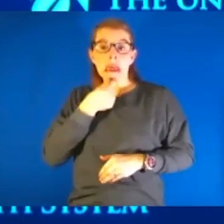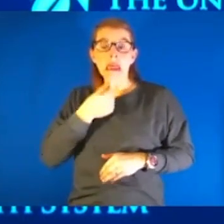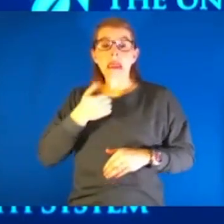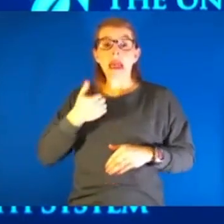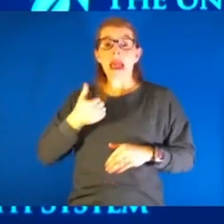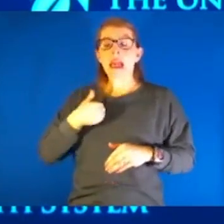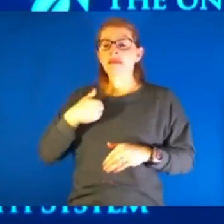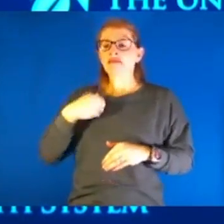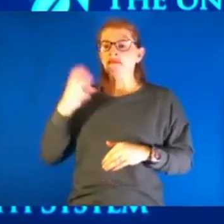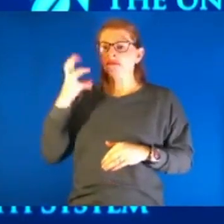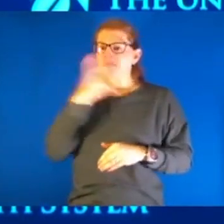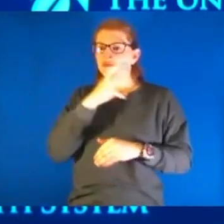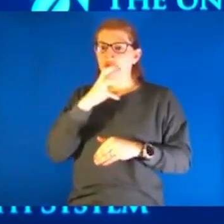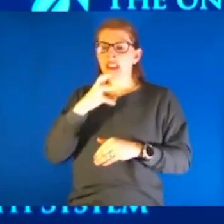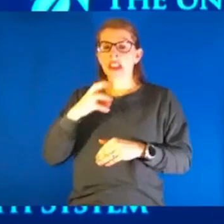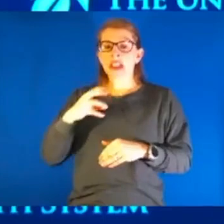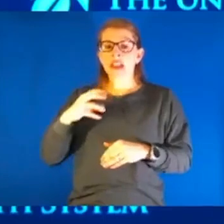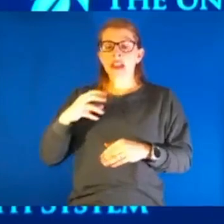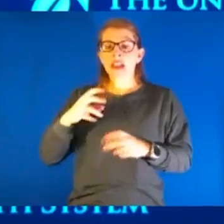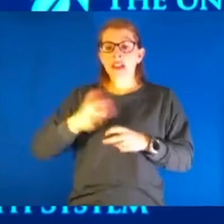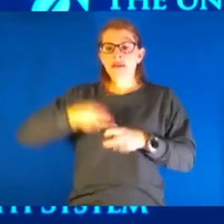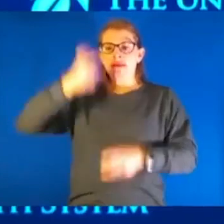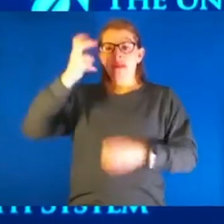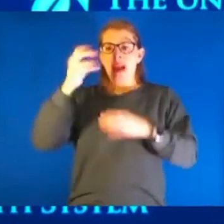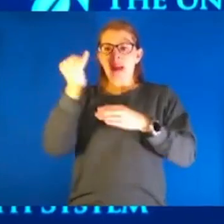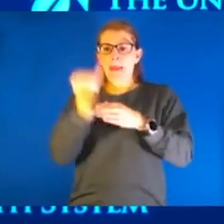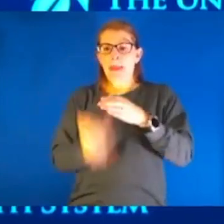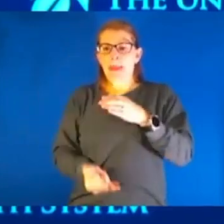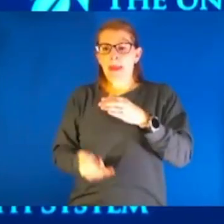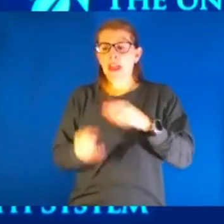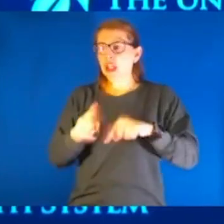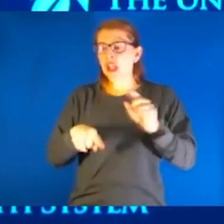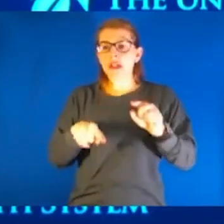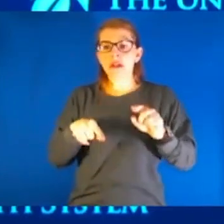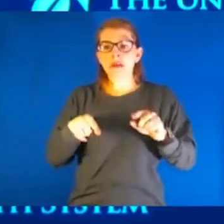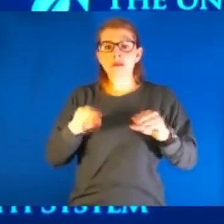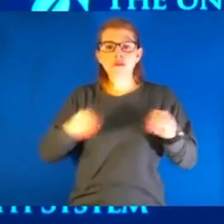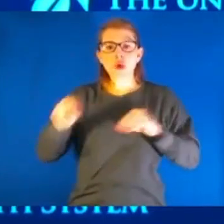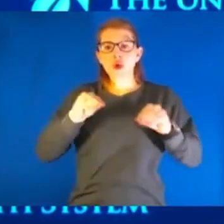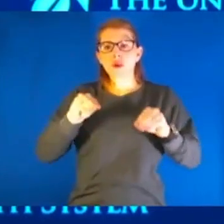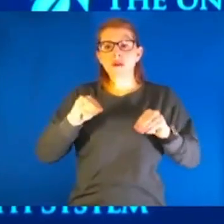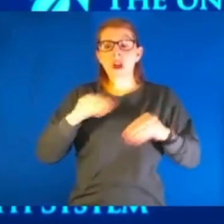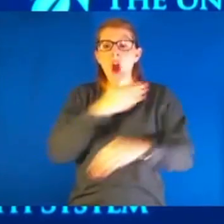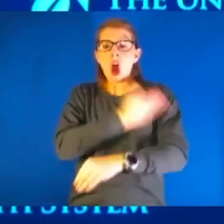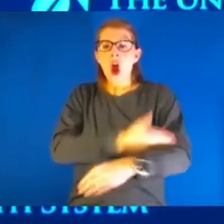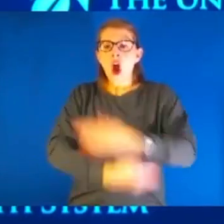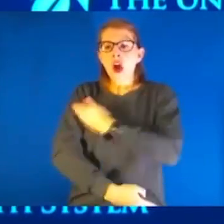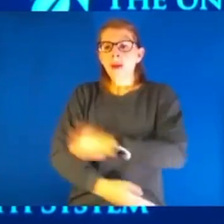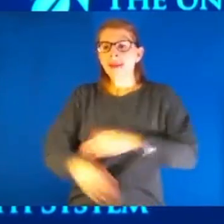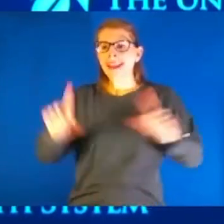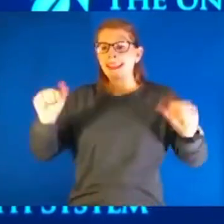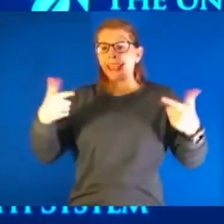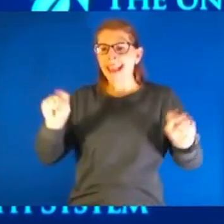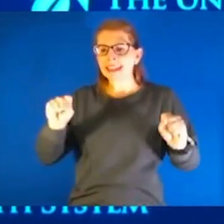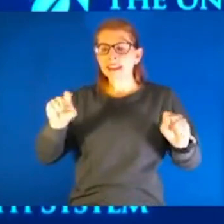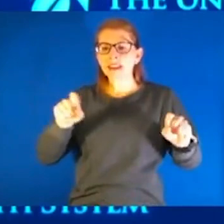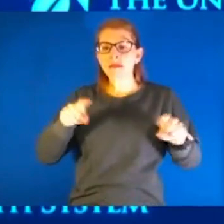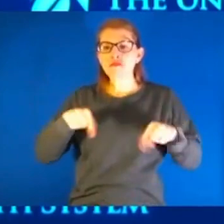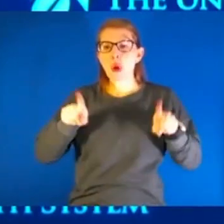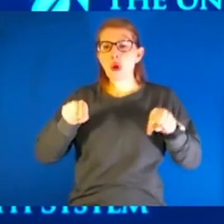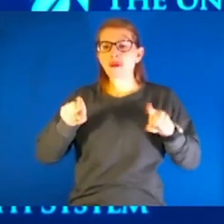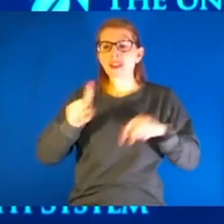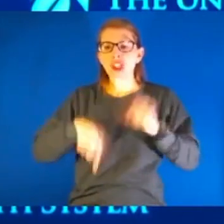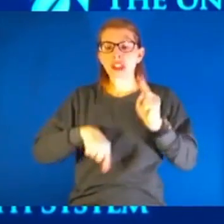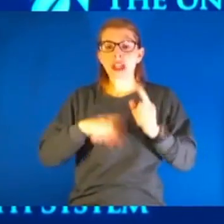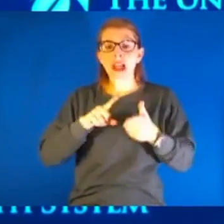could understand why he couldn't move his arms and legs. We'd seen patients with these coughs and these lung infiltrations we really couldn't explain. And then all of a sudden, the